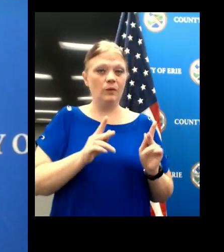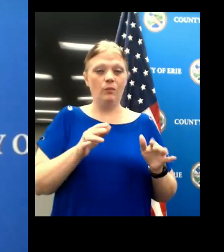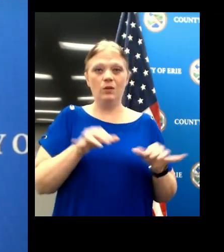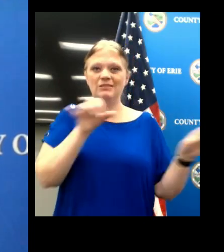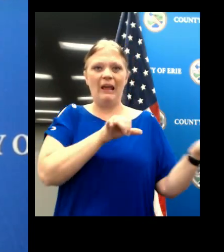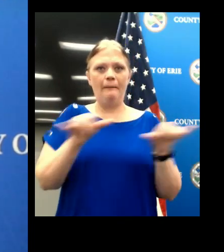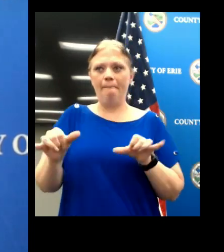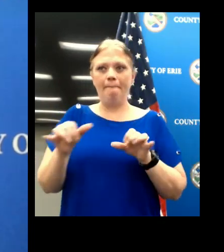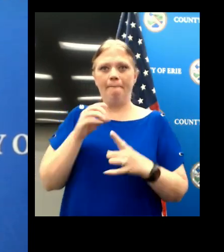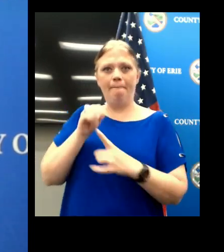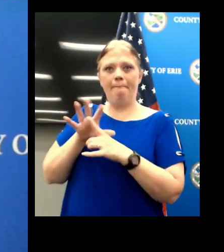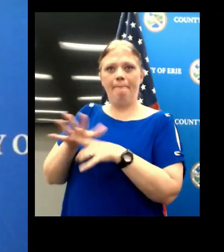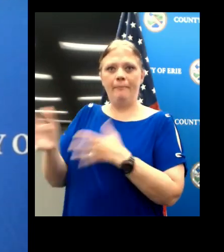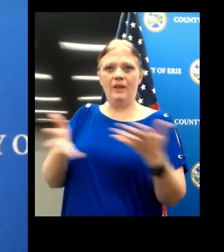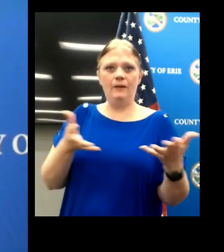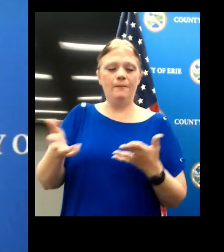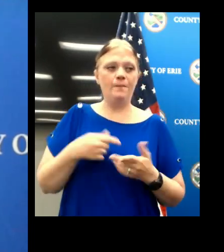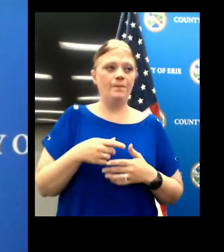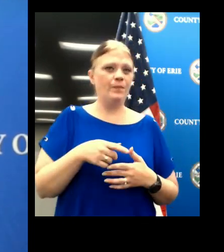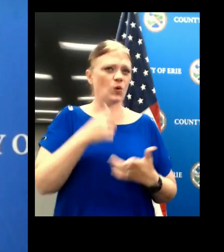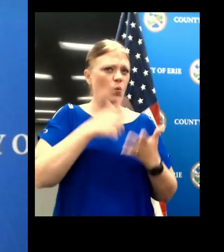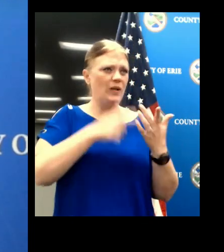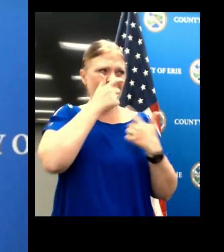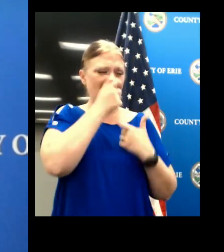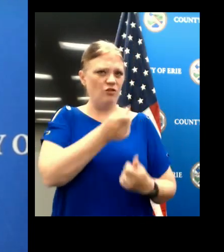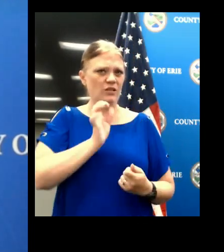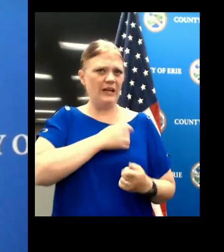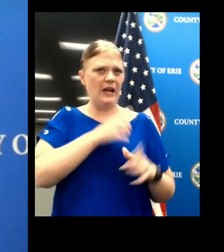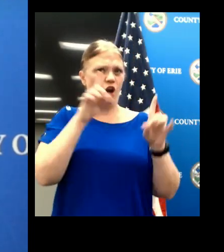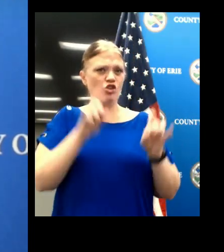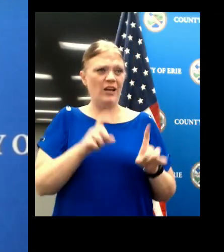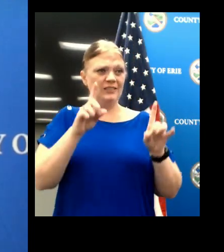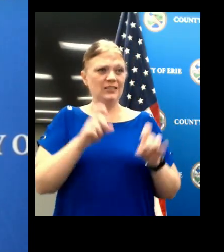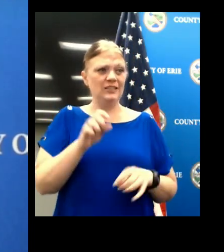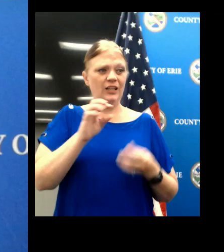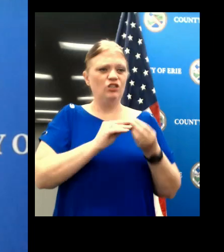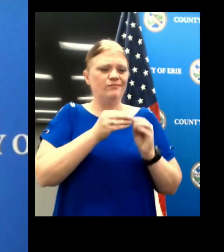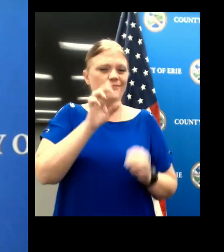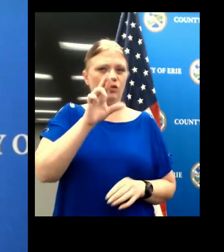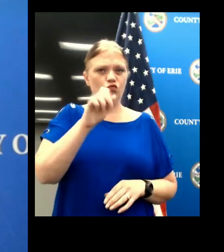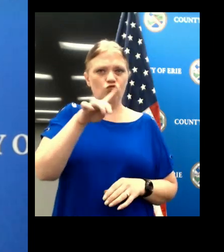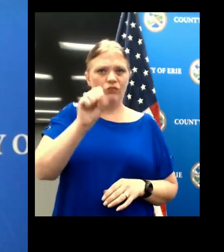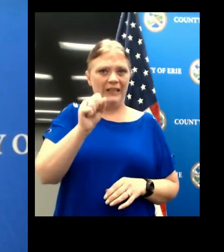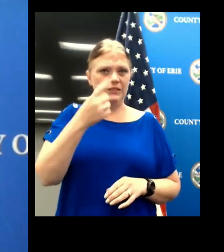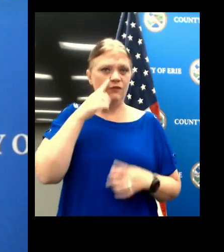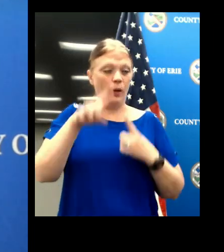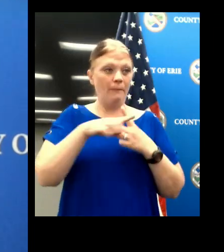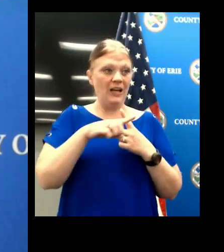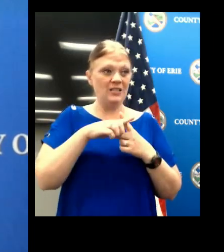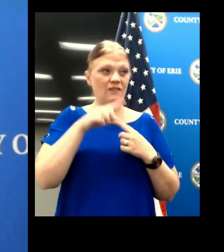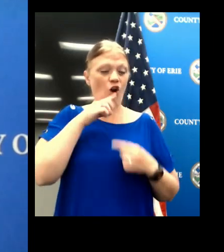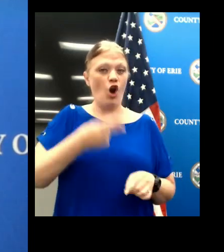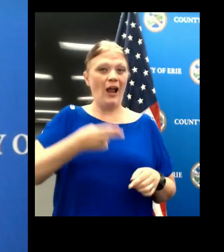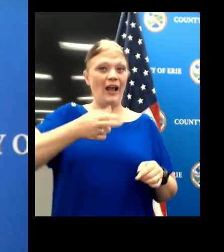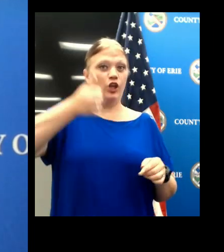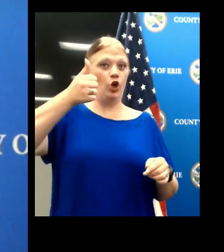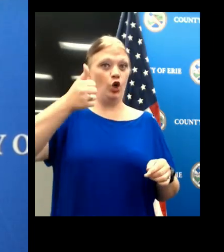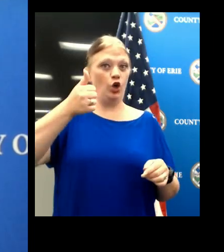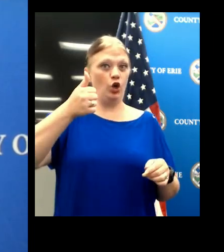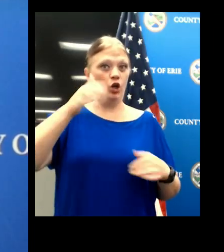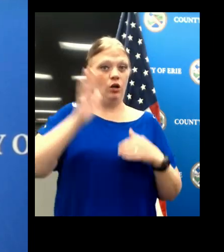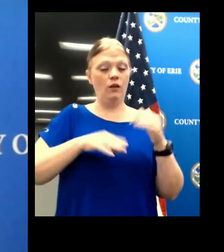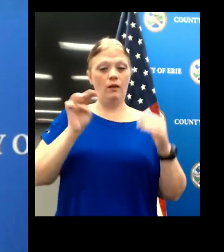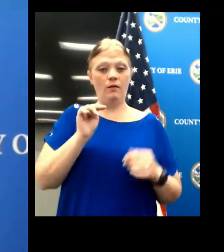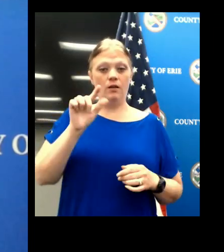to the players. What is interesting is our testing rates for positive tests are higher than Major